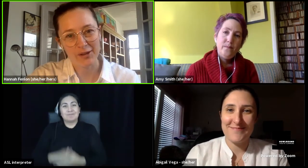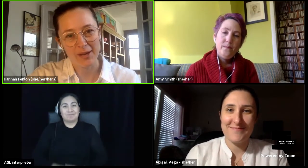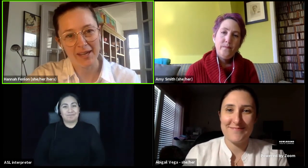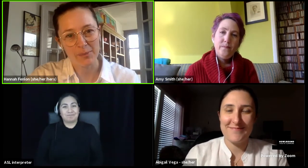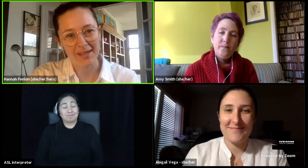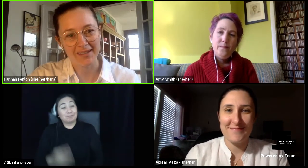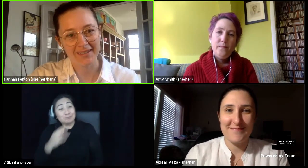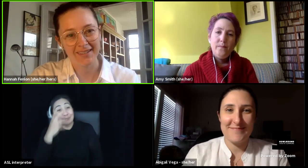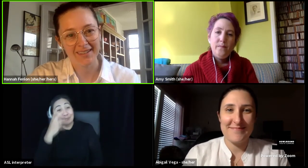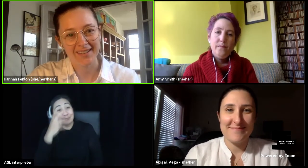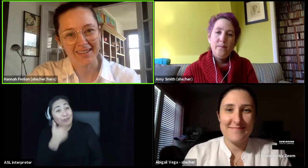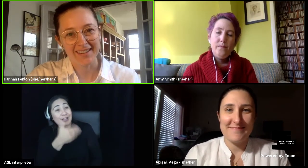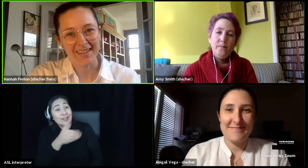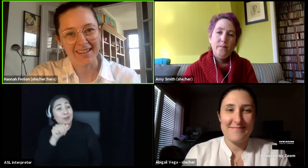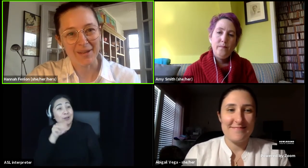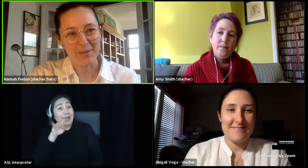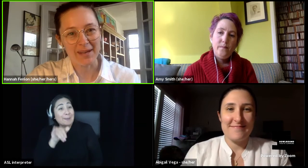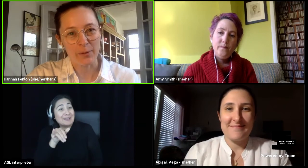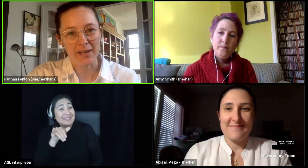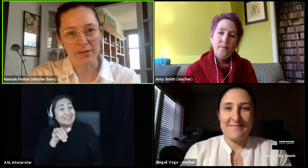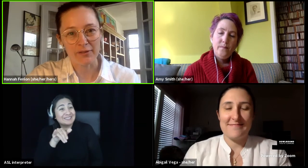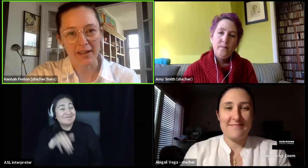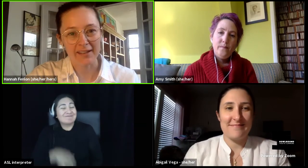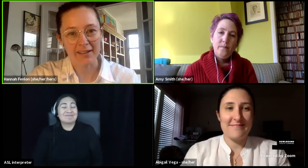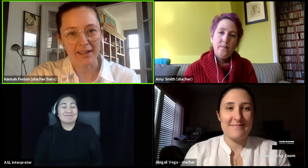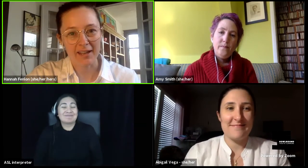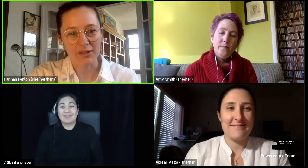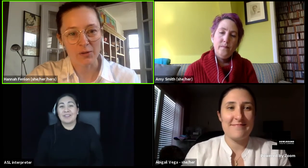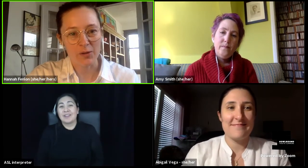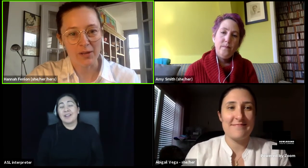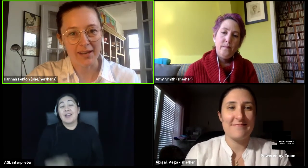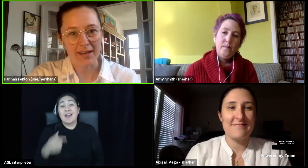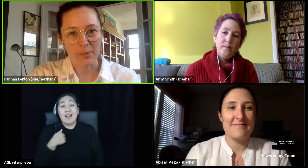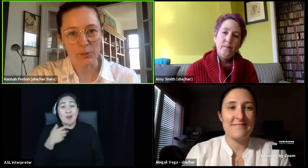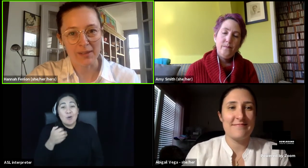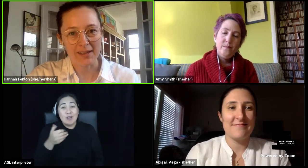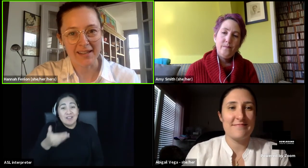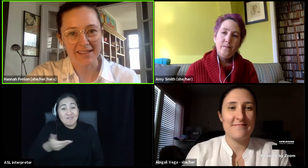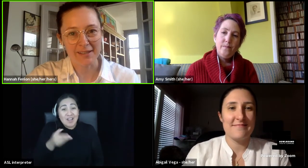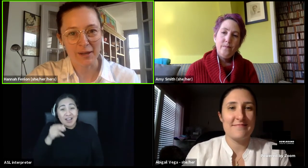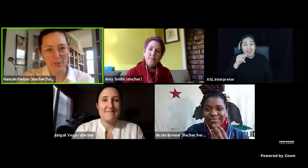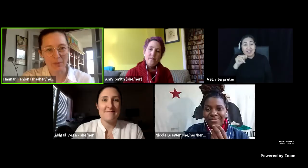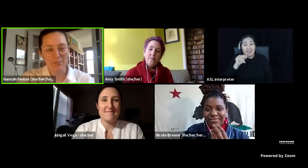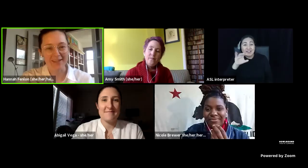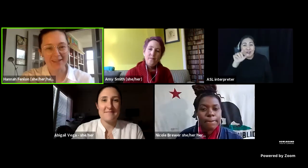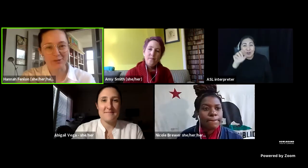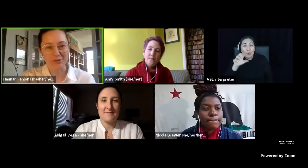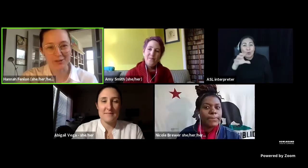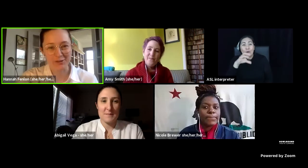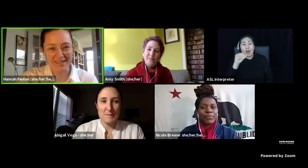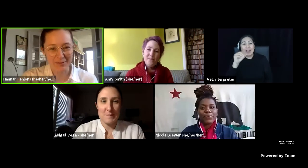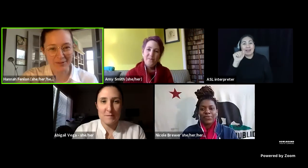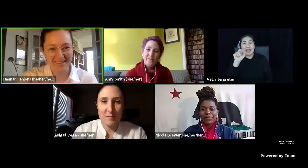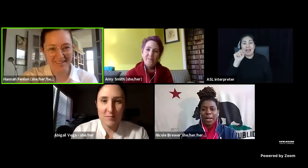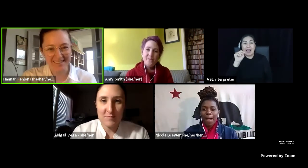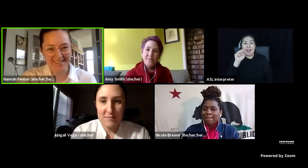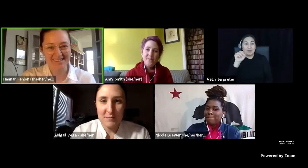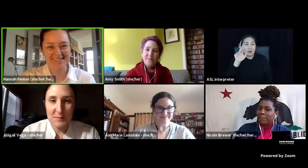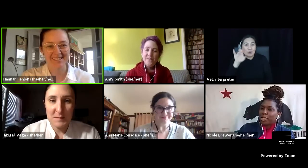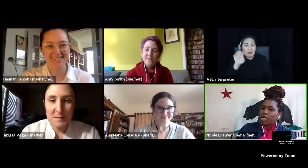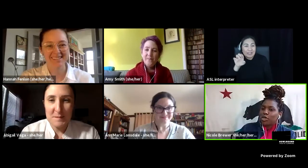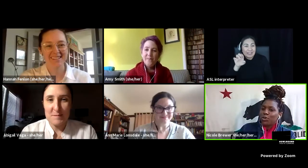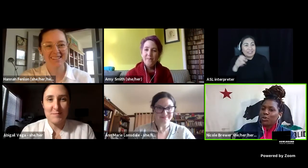Beautiful, thank you, Amy. And I wanna invite Nicole and Anne-Marie to come back to the screen with